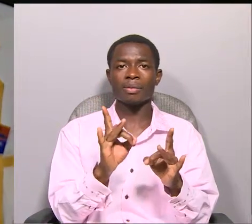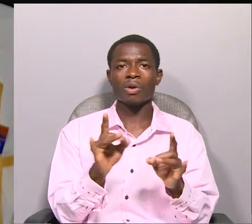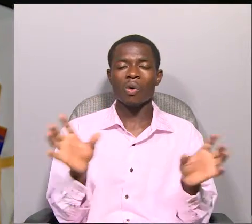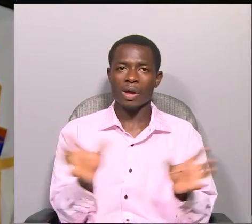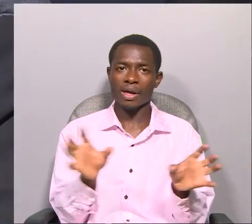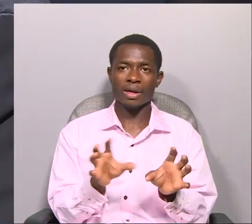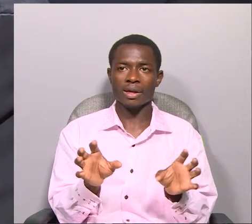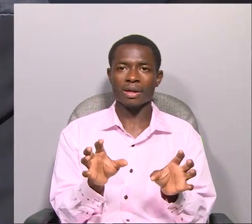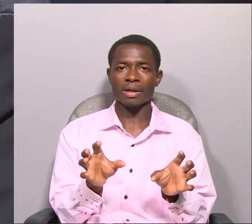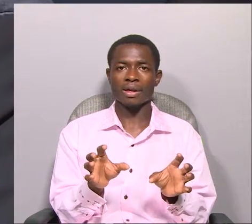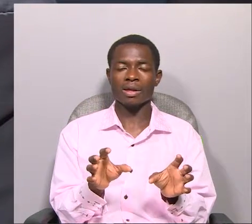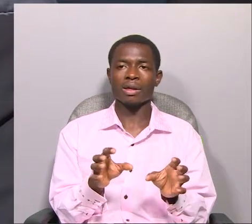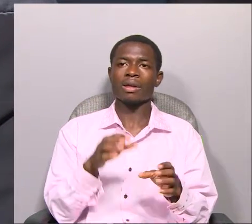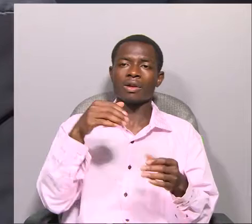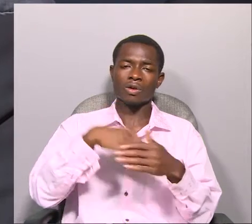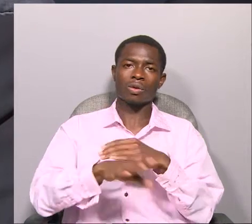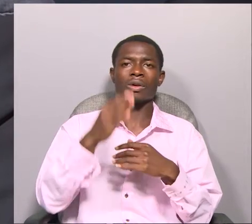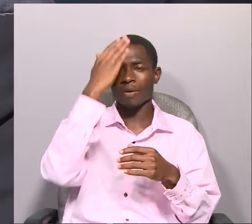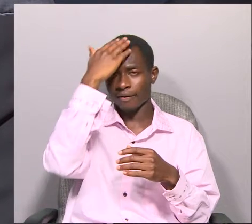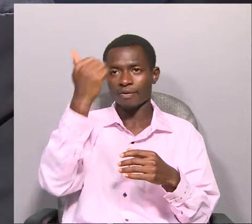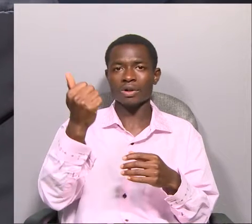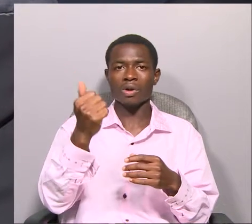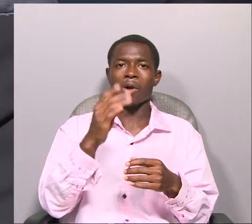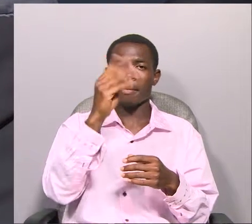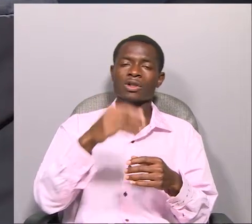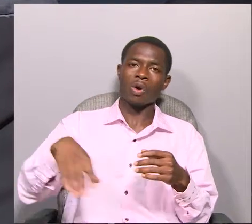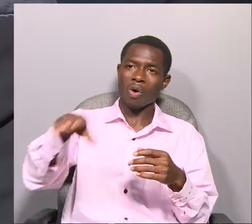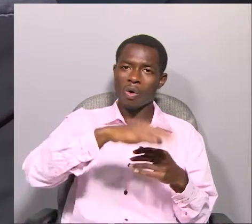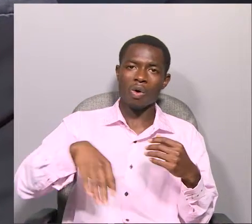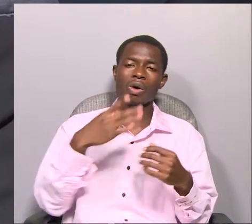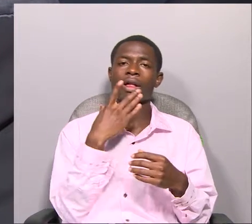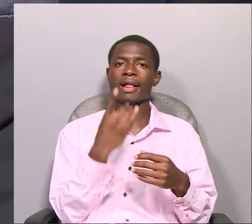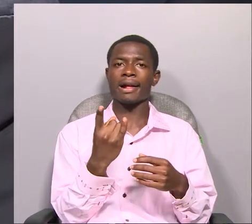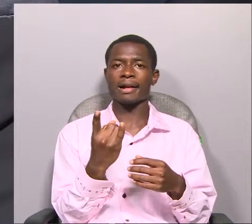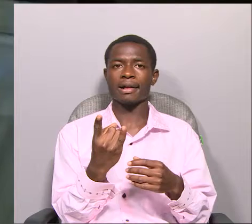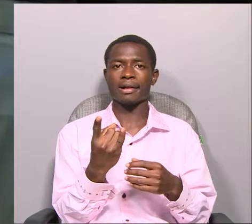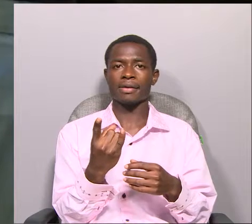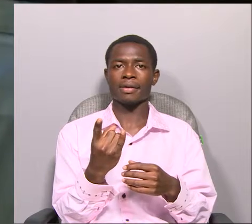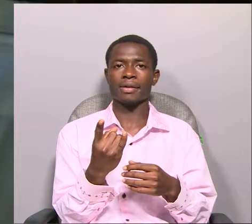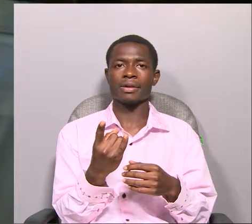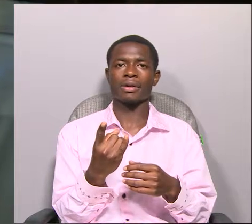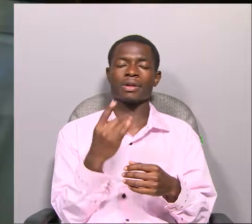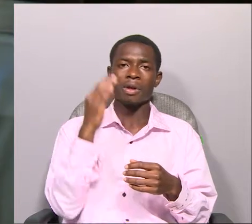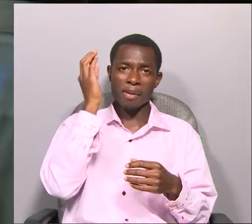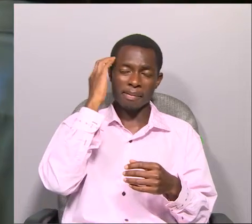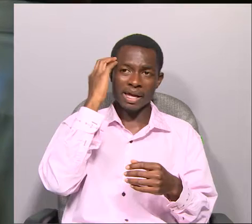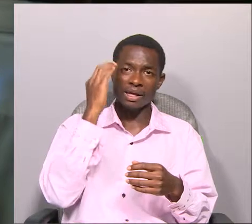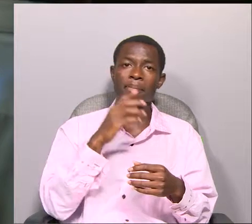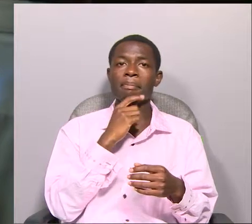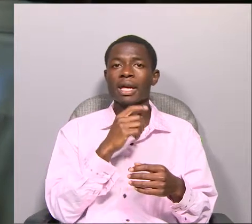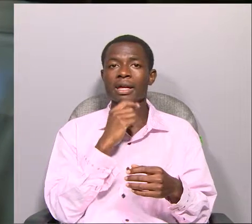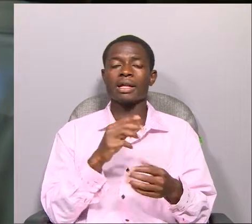have the capability, intellectual capability, to go to university. But all